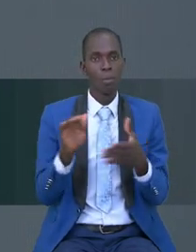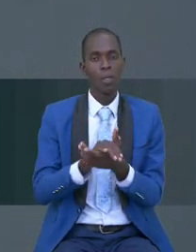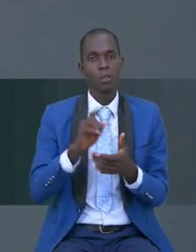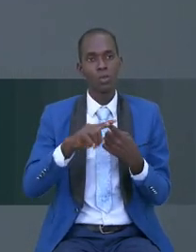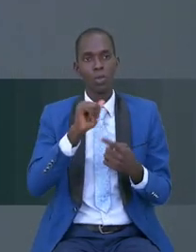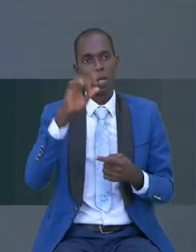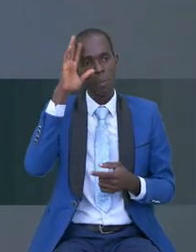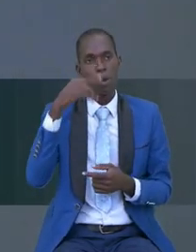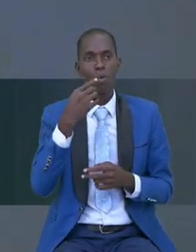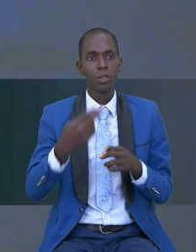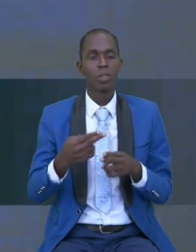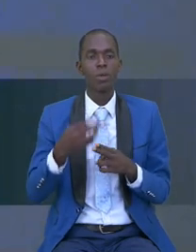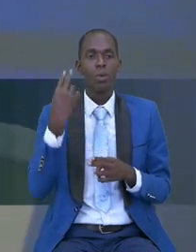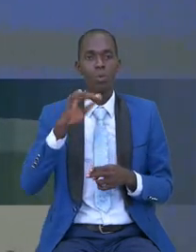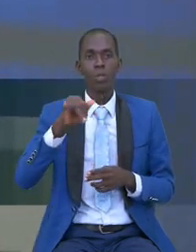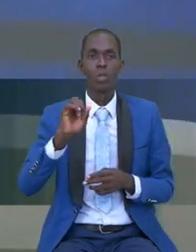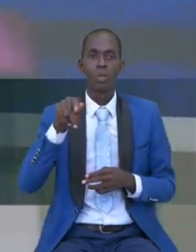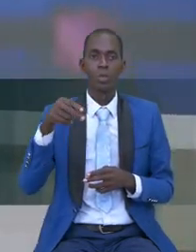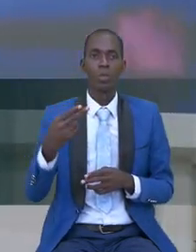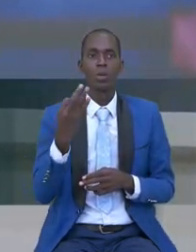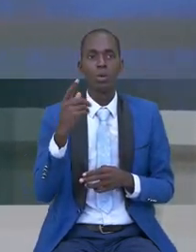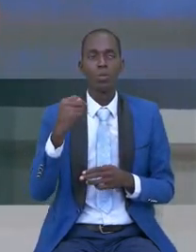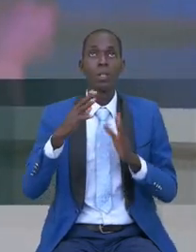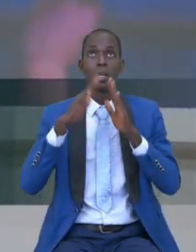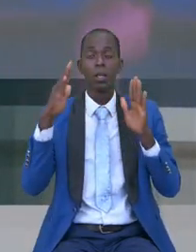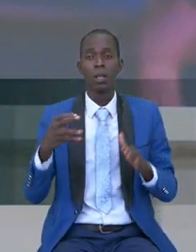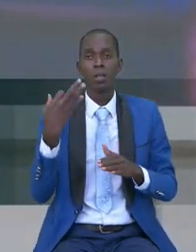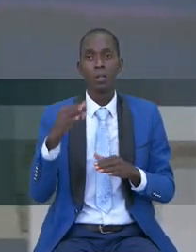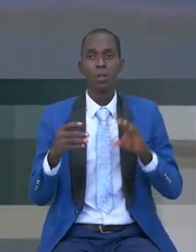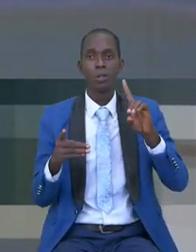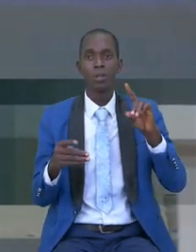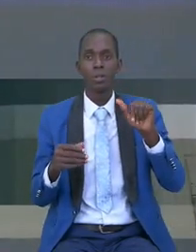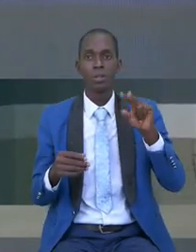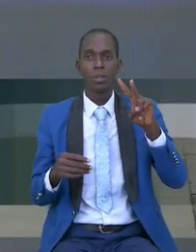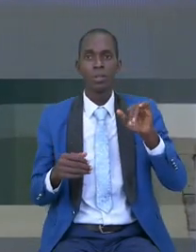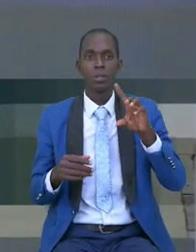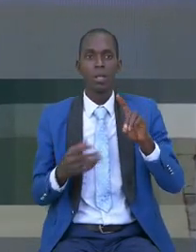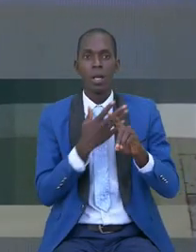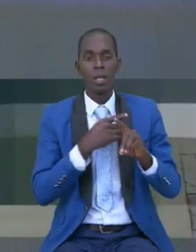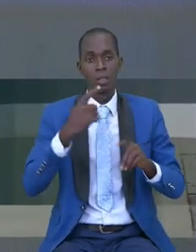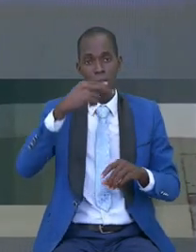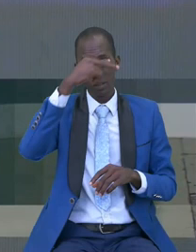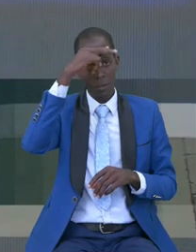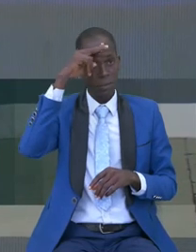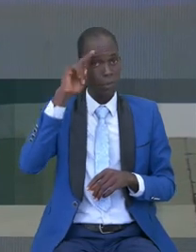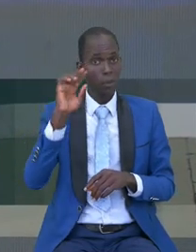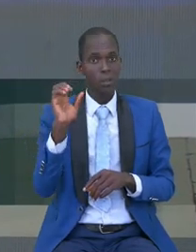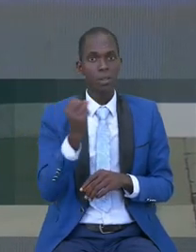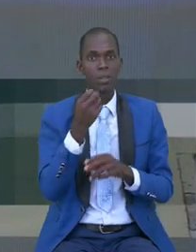the house of David, and the virgin's name was Mary. In